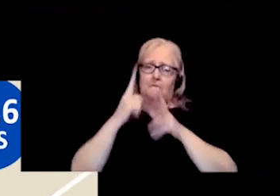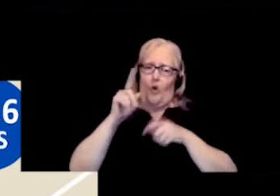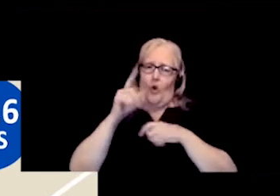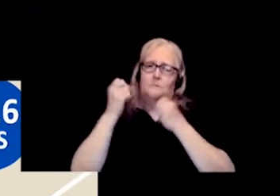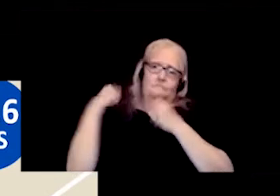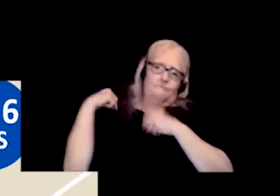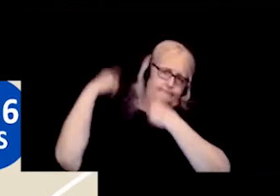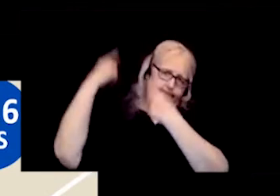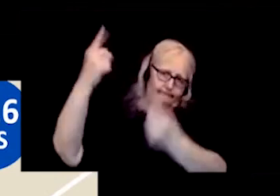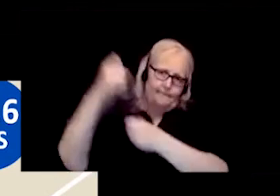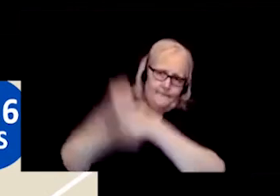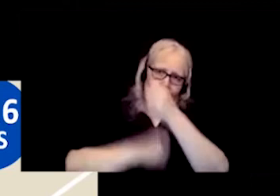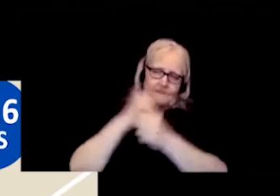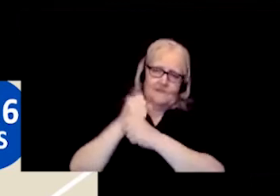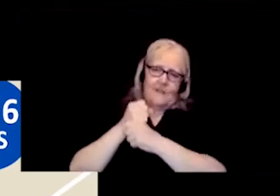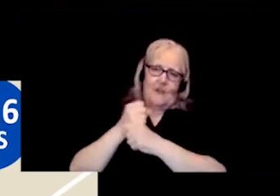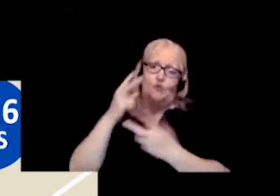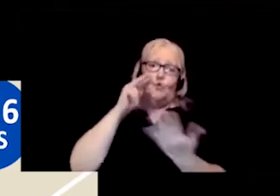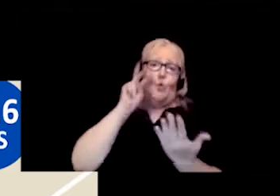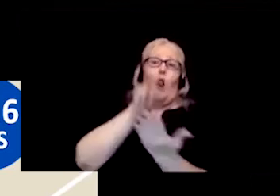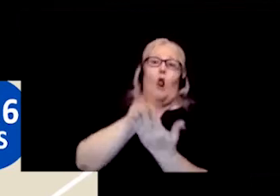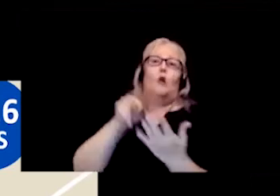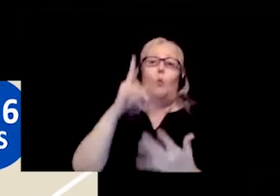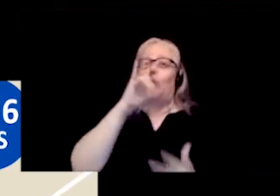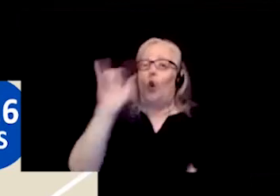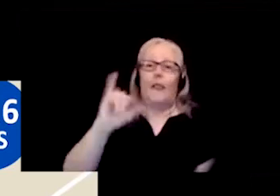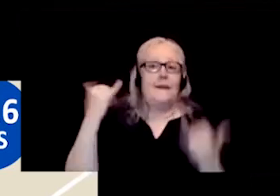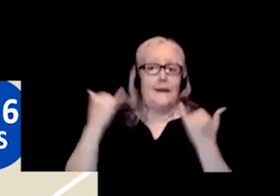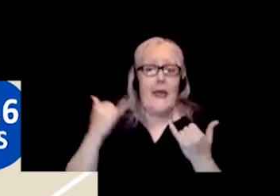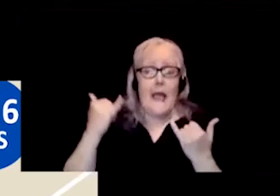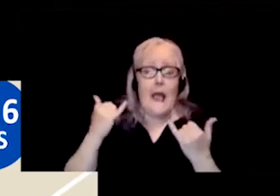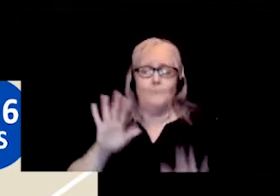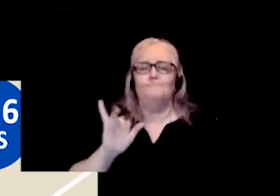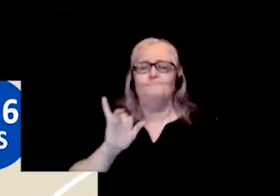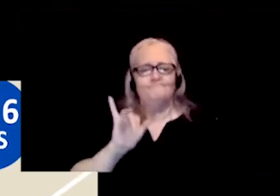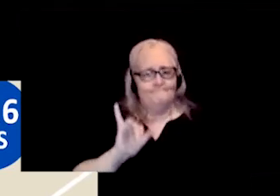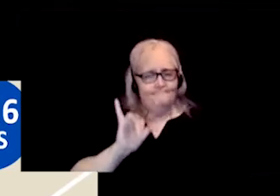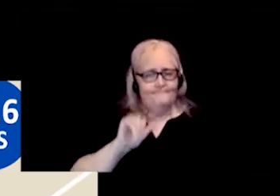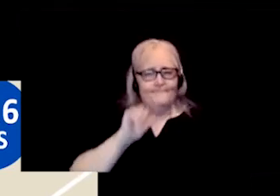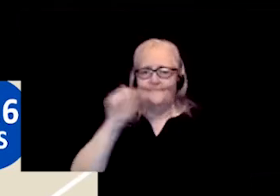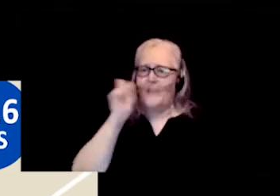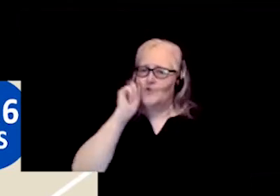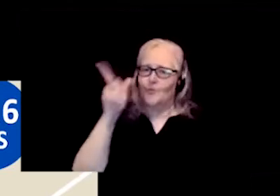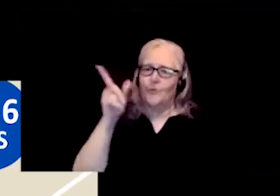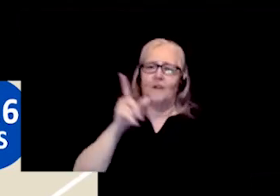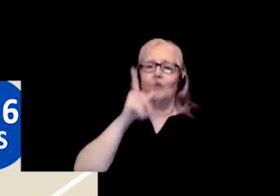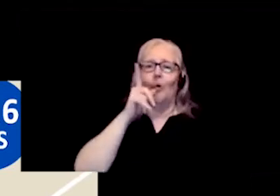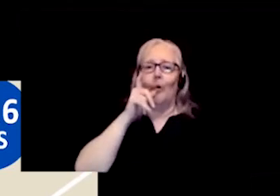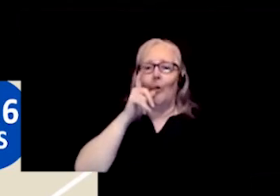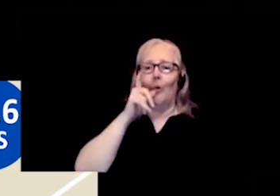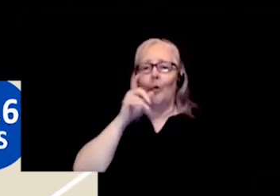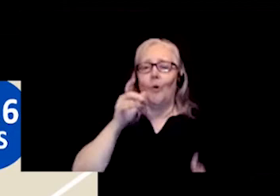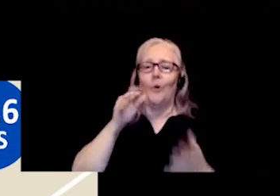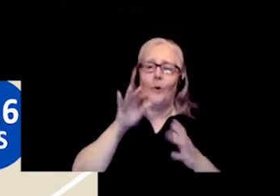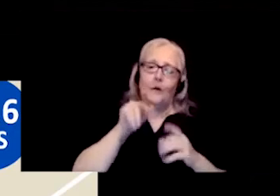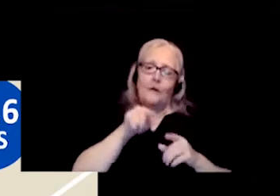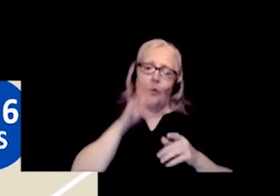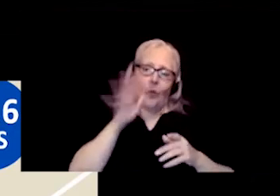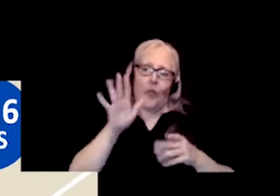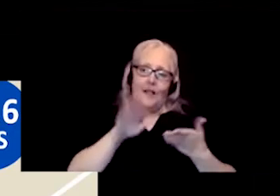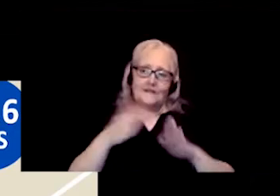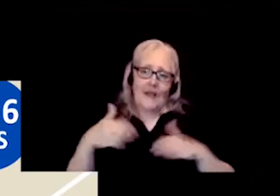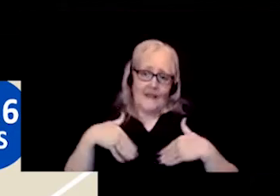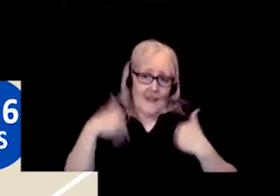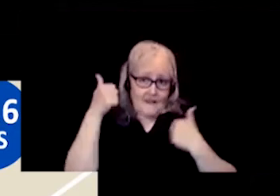situation, it's no surprise that the very communities that have the lowest life expectancy were the ones that have been